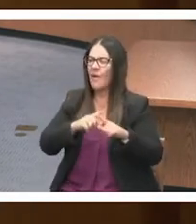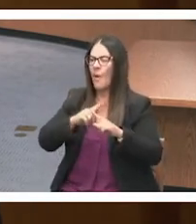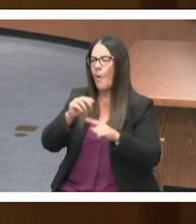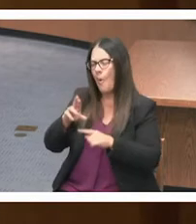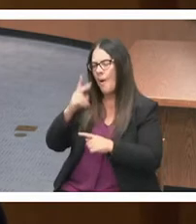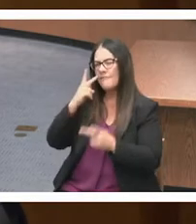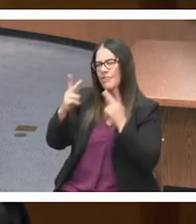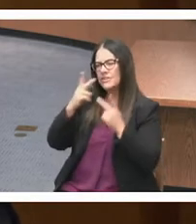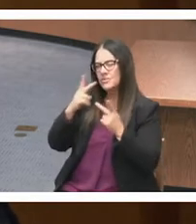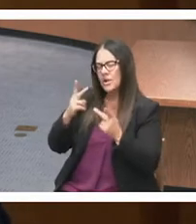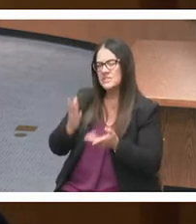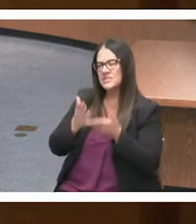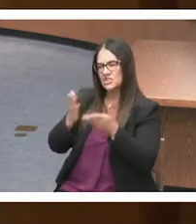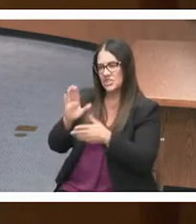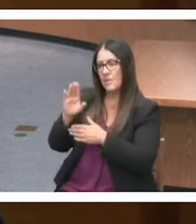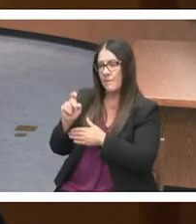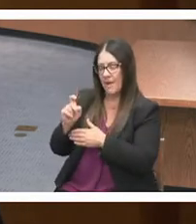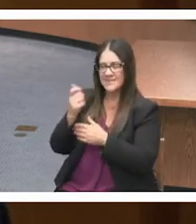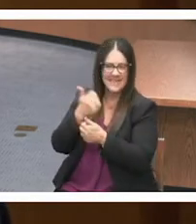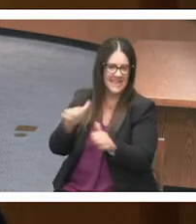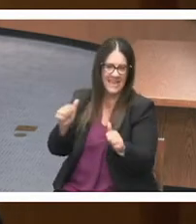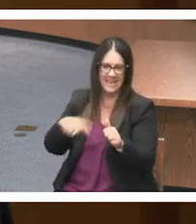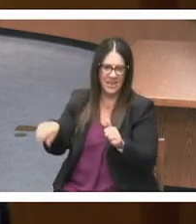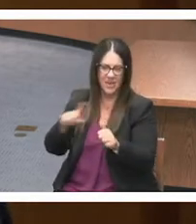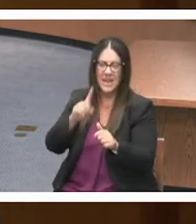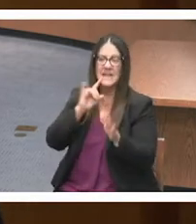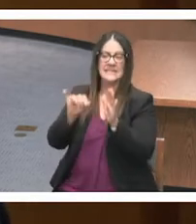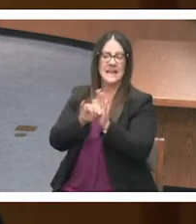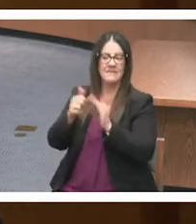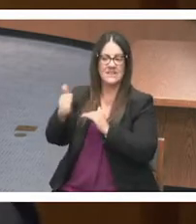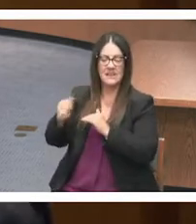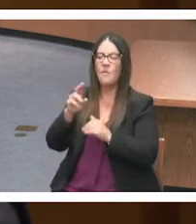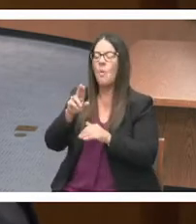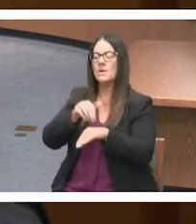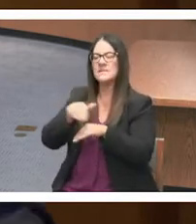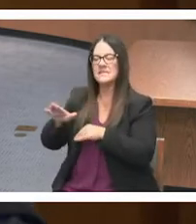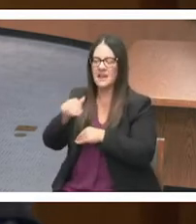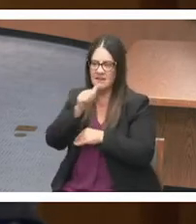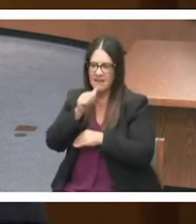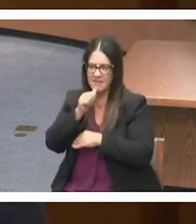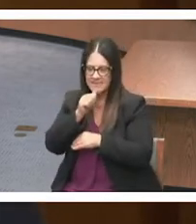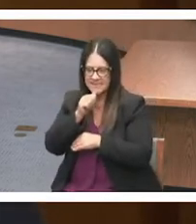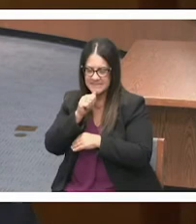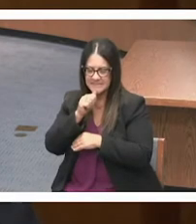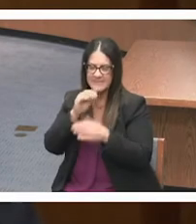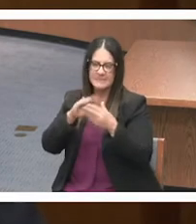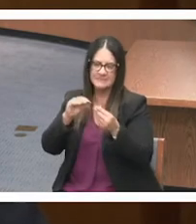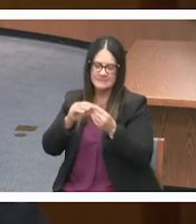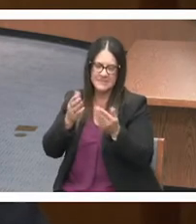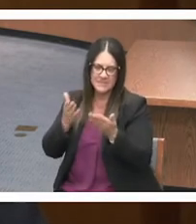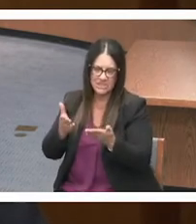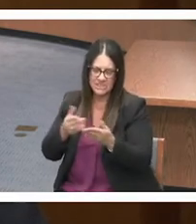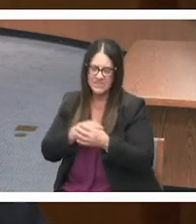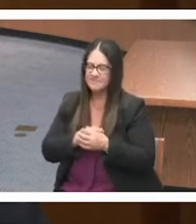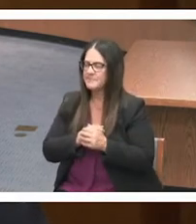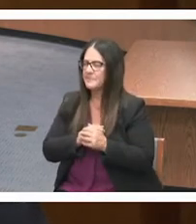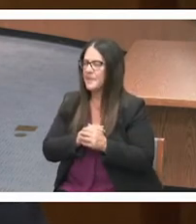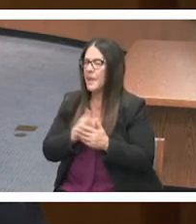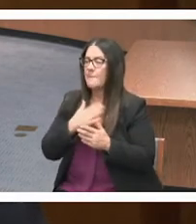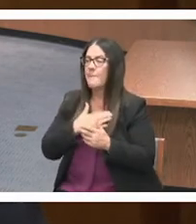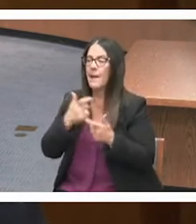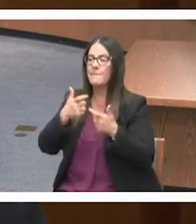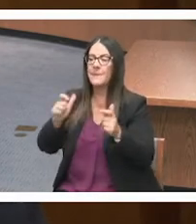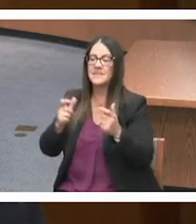any employee can either identify themselves or on an anonymous basis provide us suggestion. My